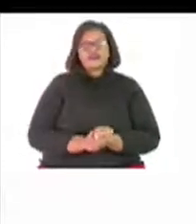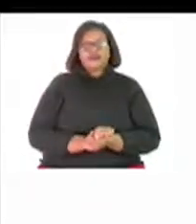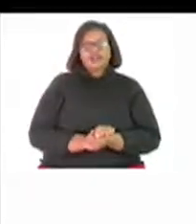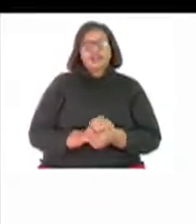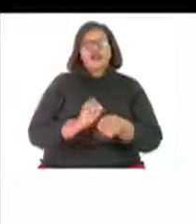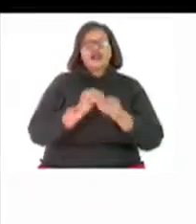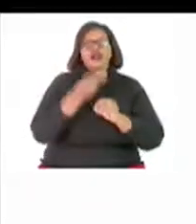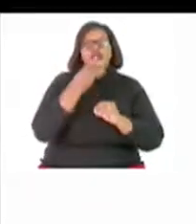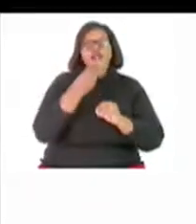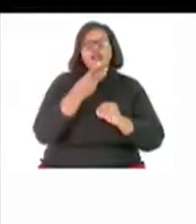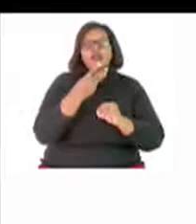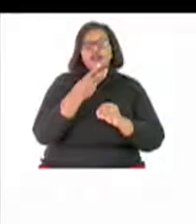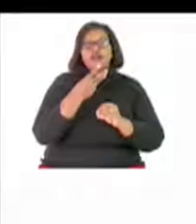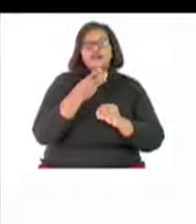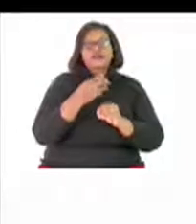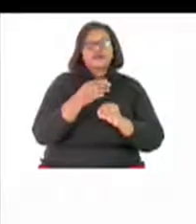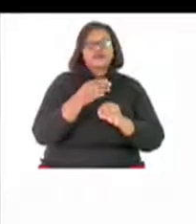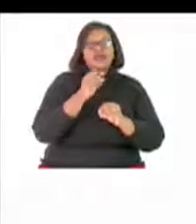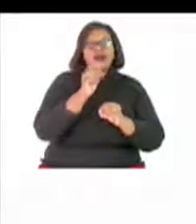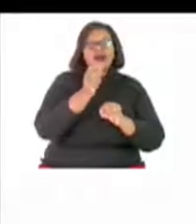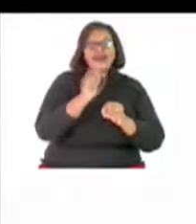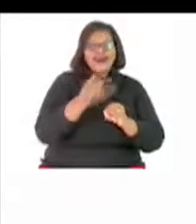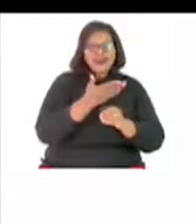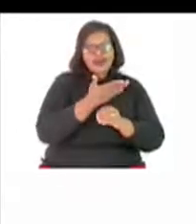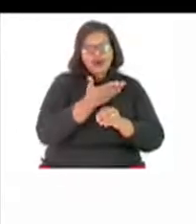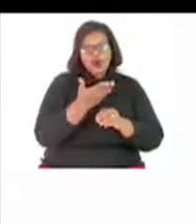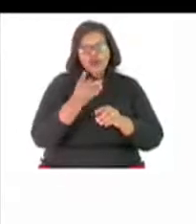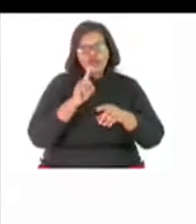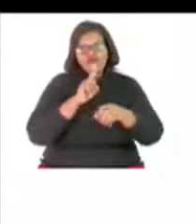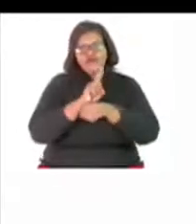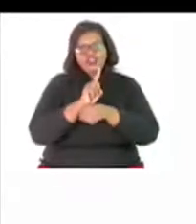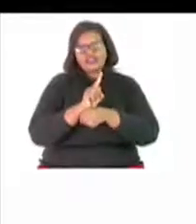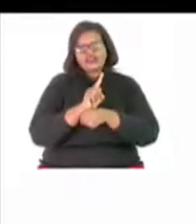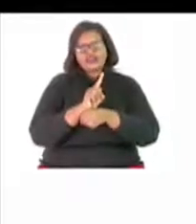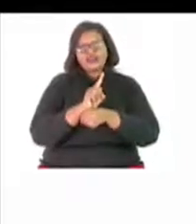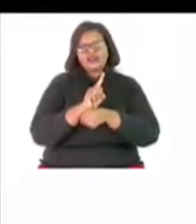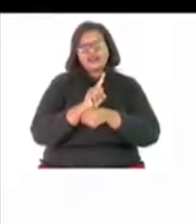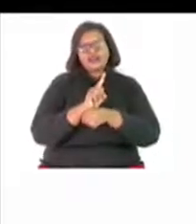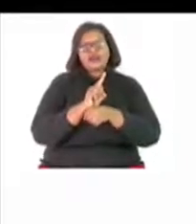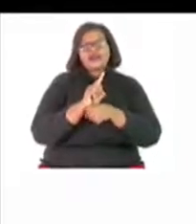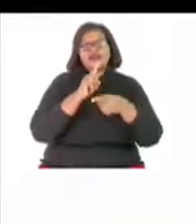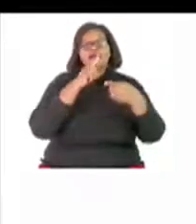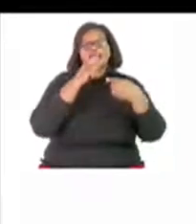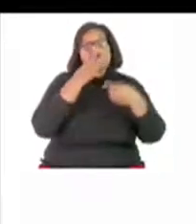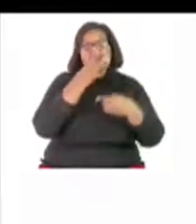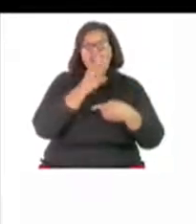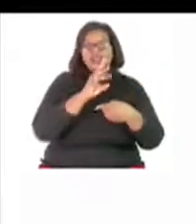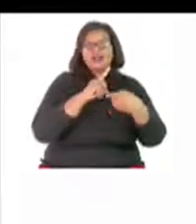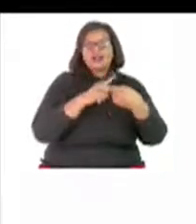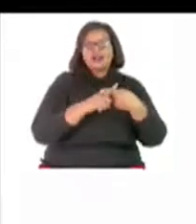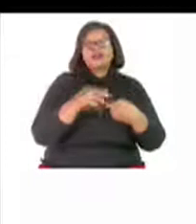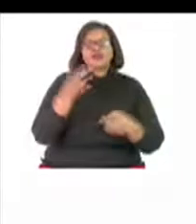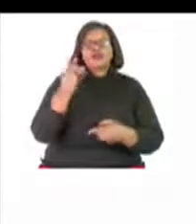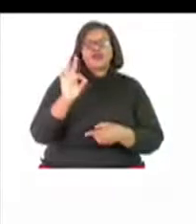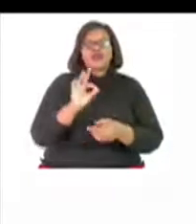3, write down the first 6 multiples of 9.